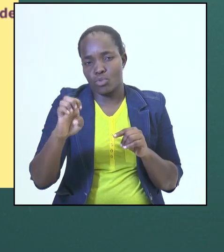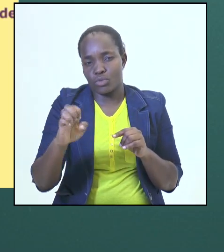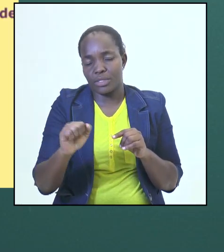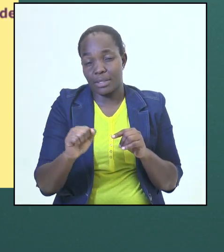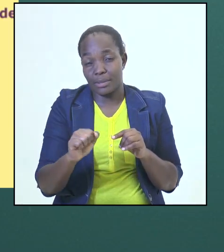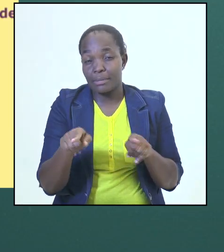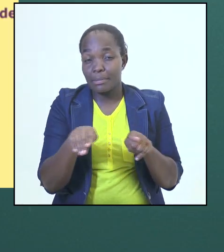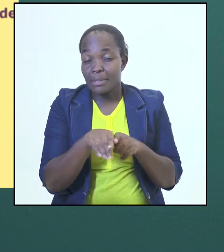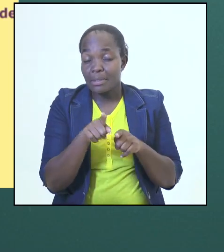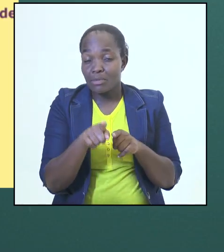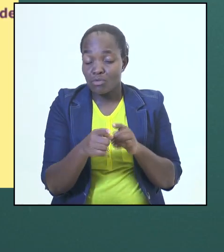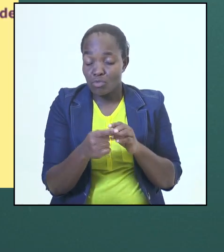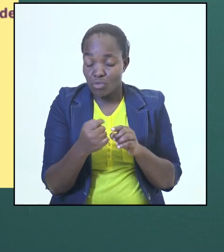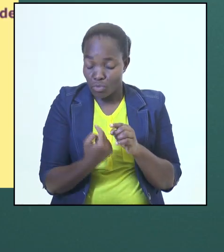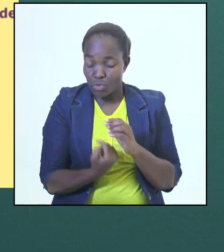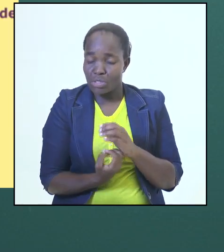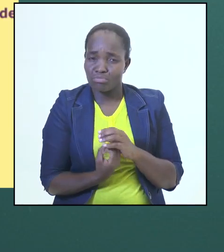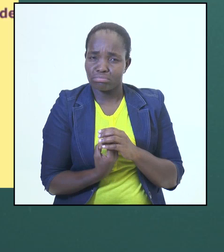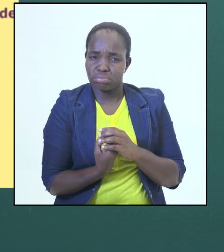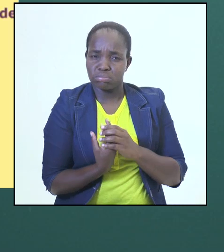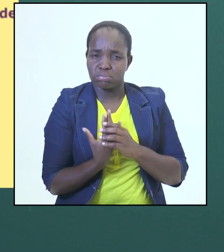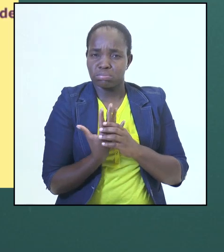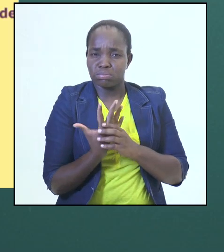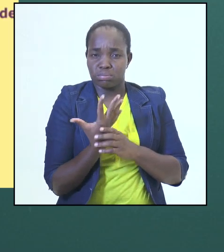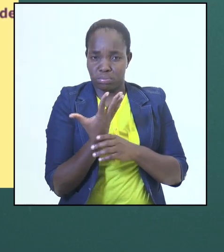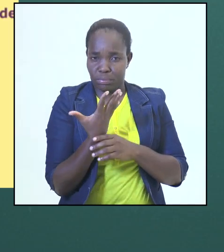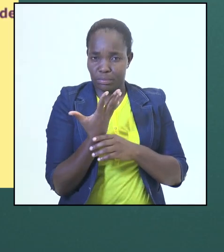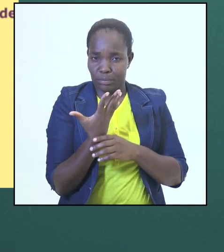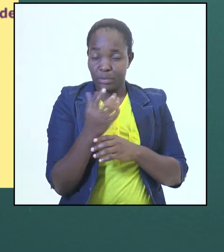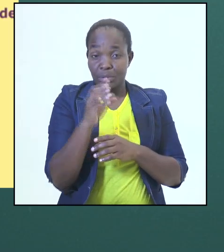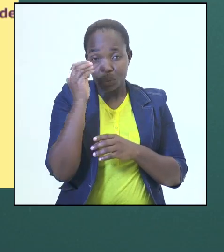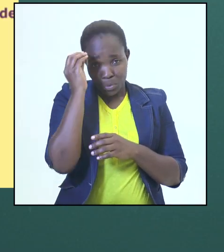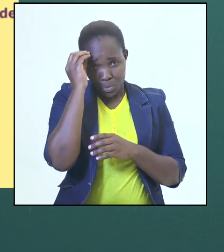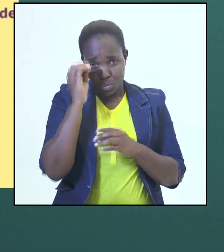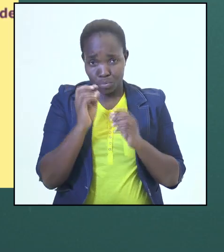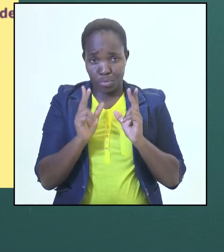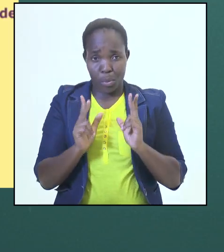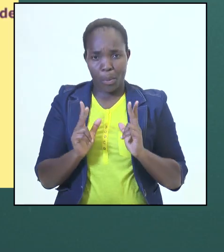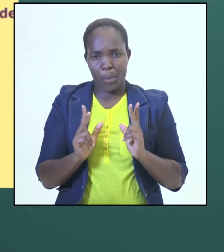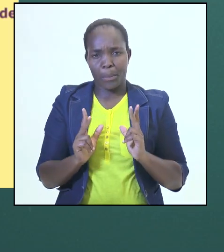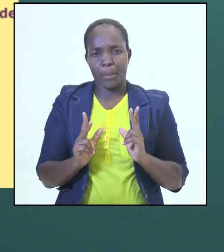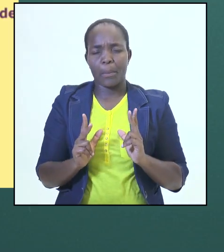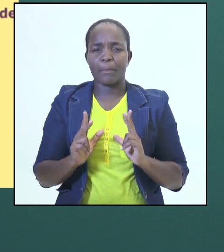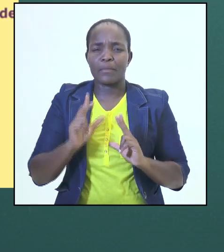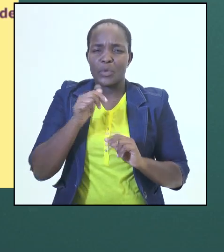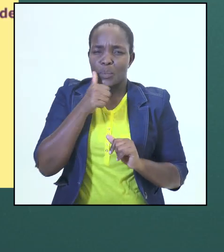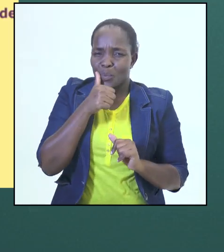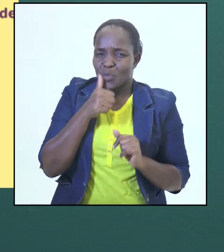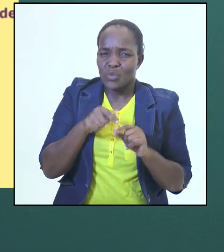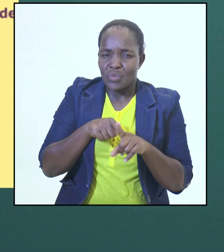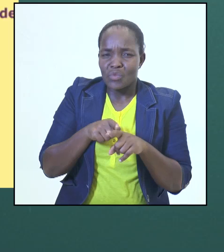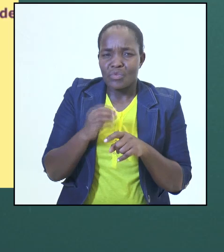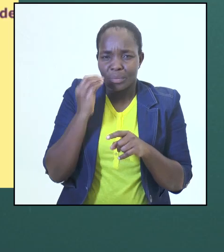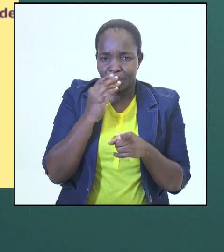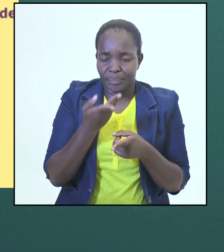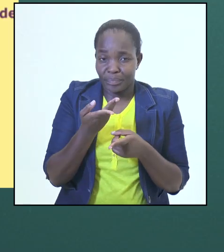own growing needs. Animals and humans are quite grateful for this delicious food, and it forms